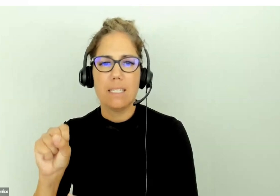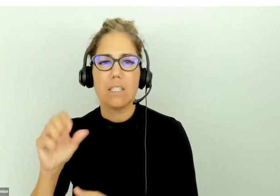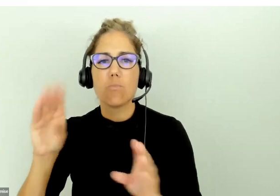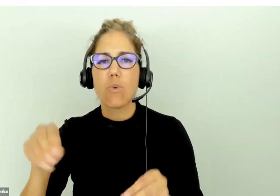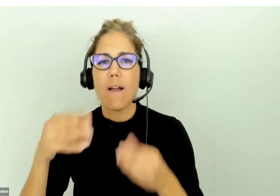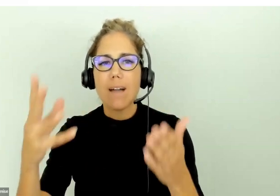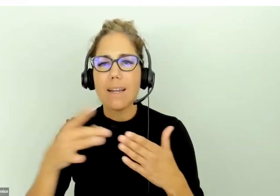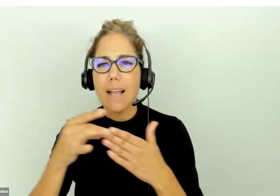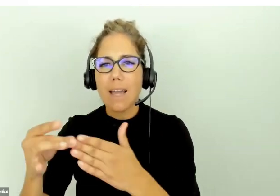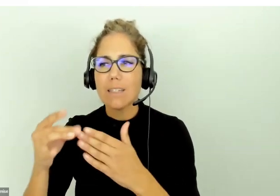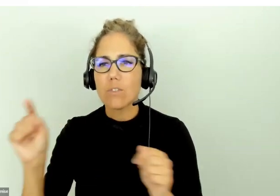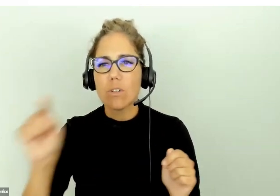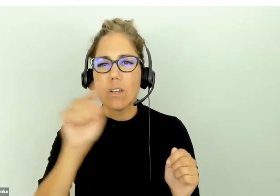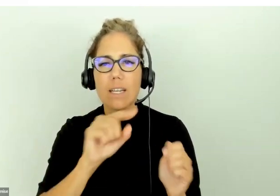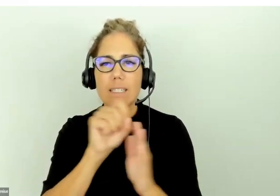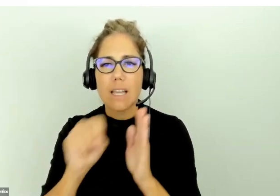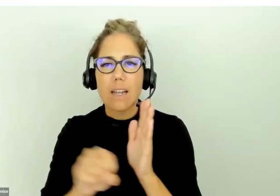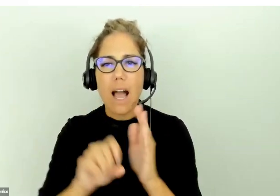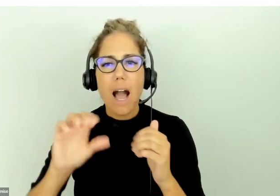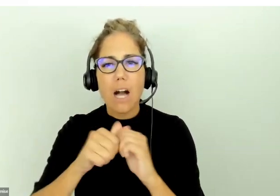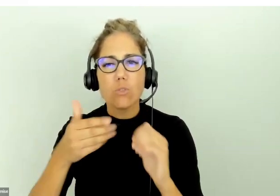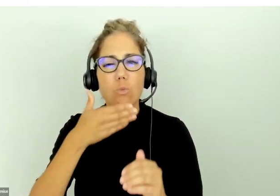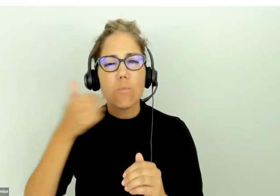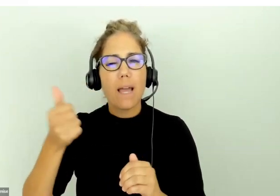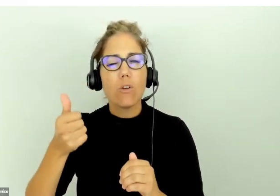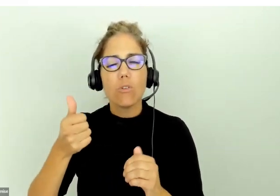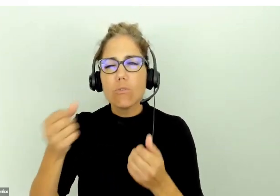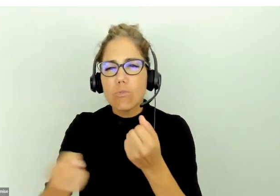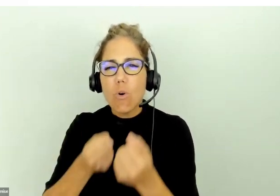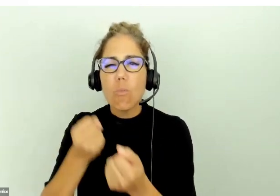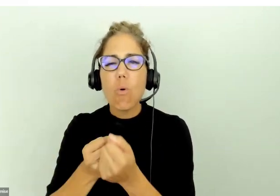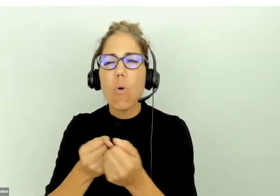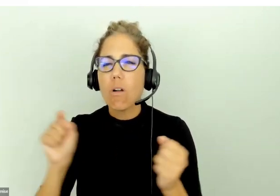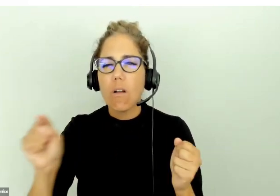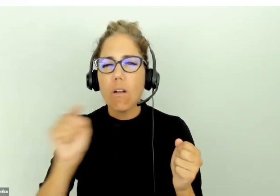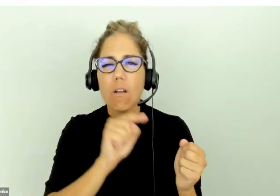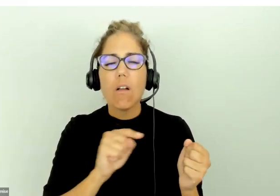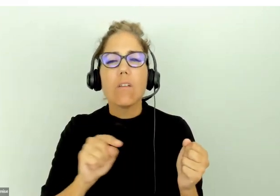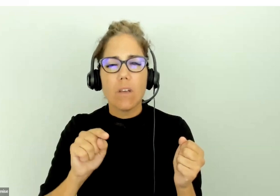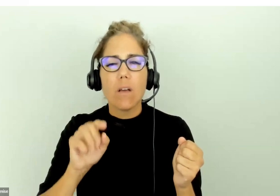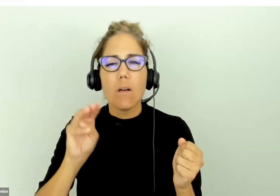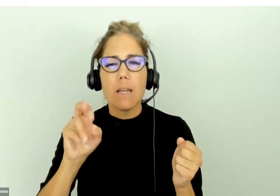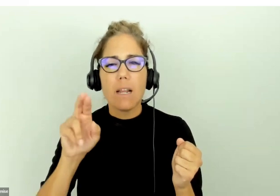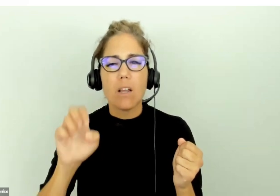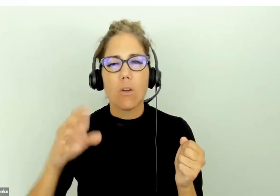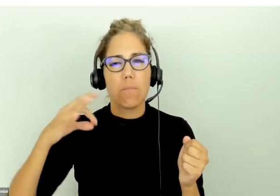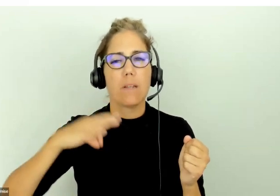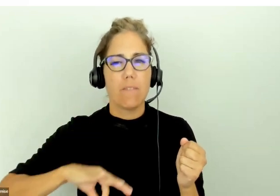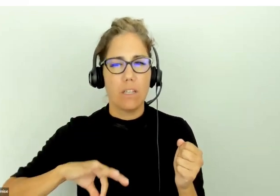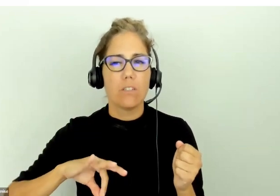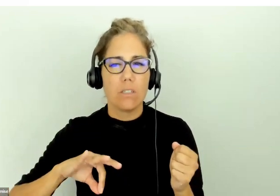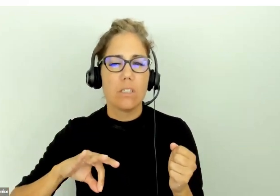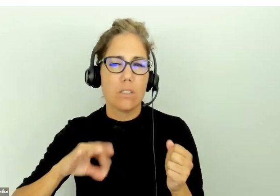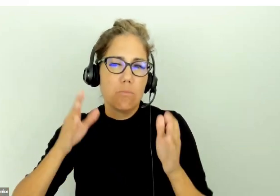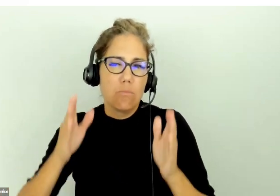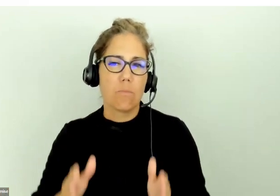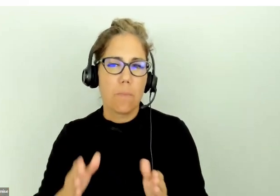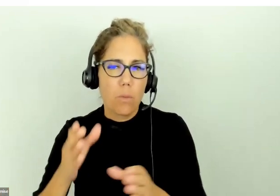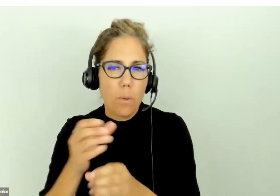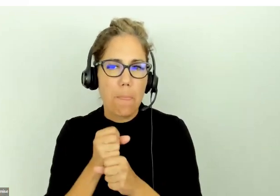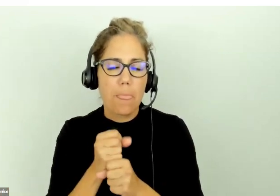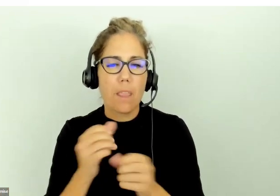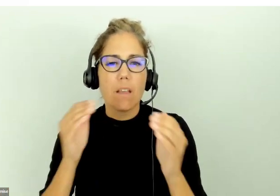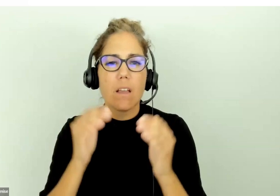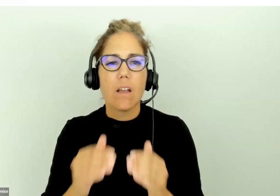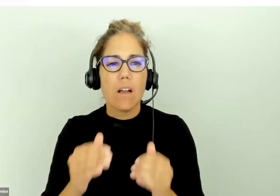guidance to states on how they can better support their Medicaid beneficiaries' healthcare needs. Individuals with unmet health-related